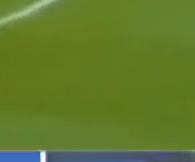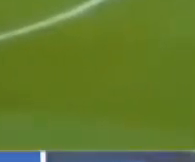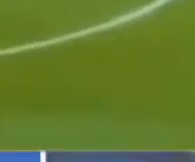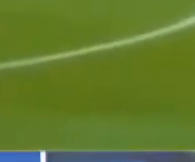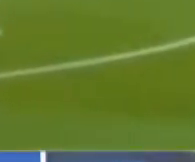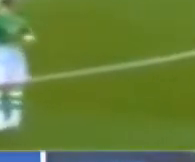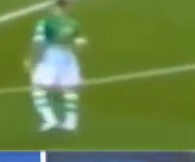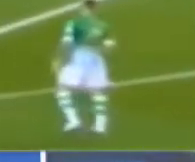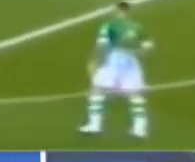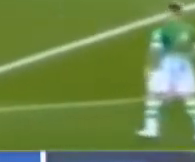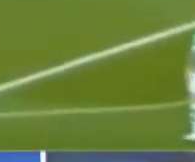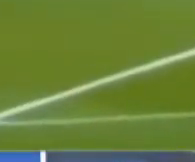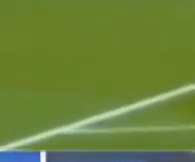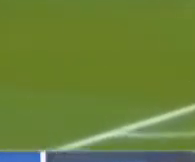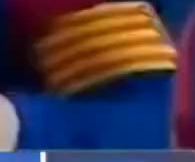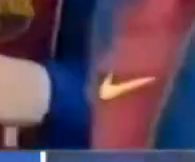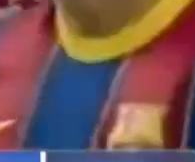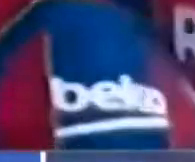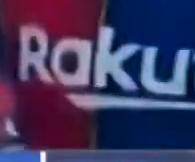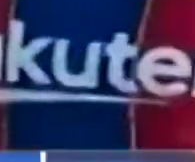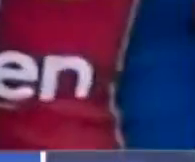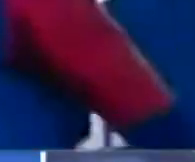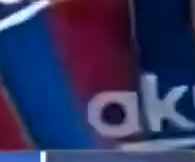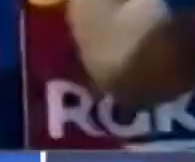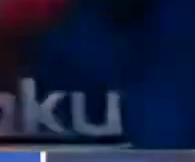lovely back heeler from Sergio Roberto. Leo Messi!